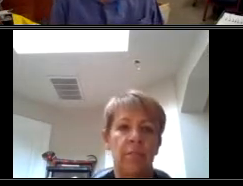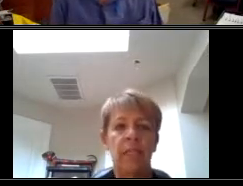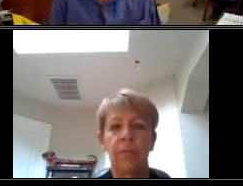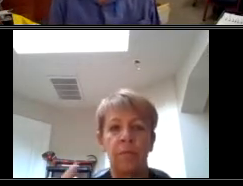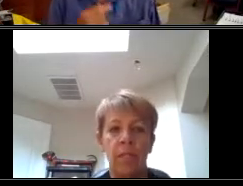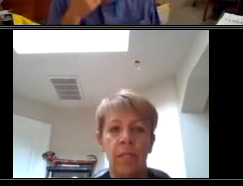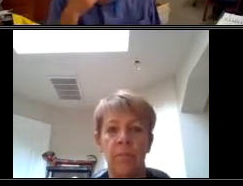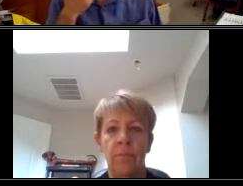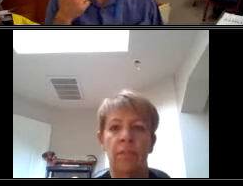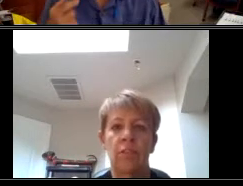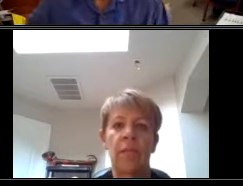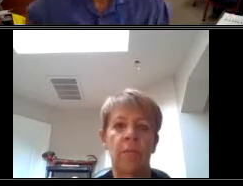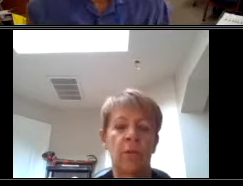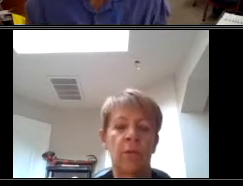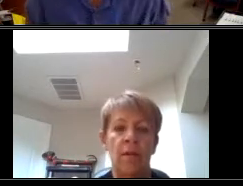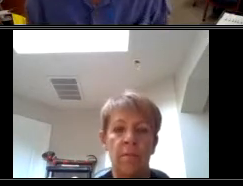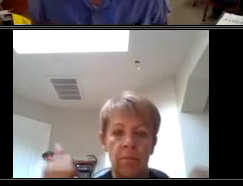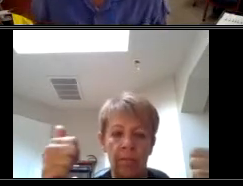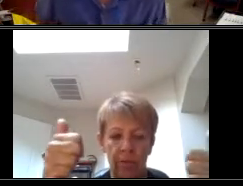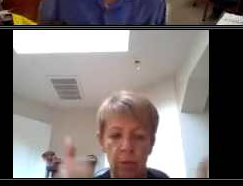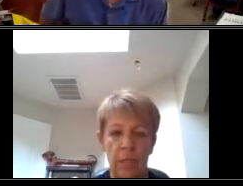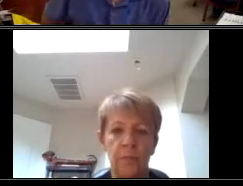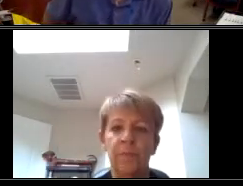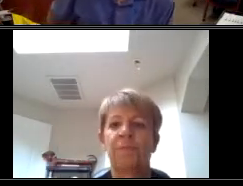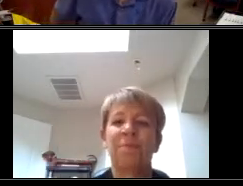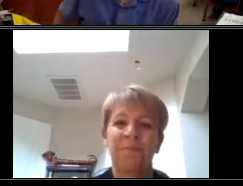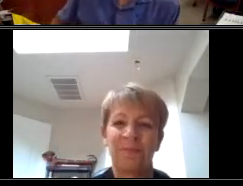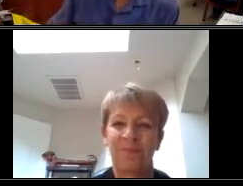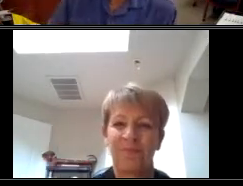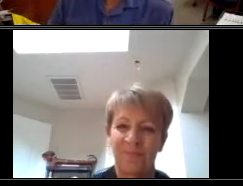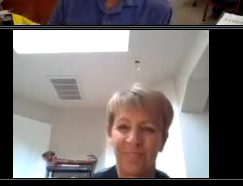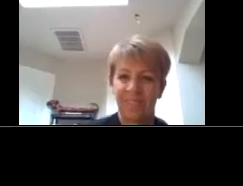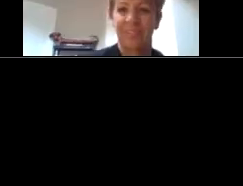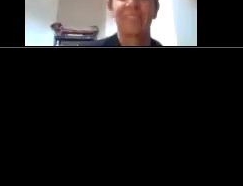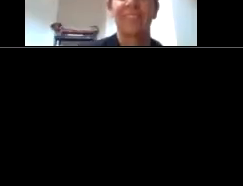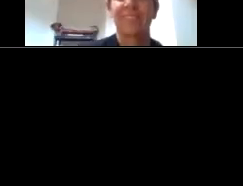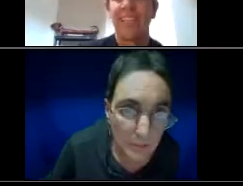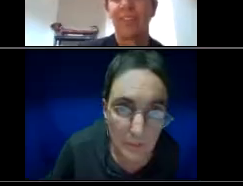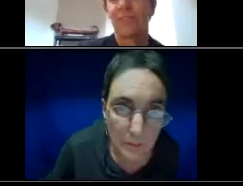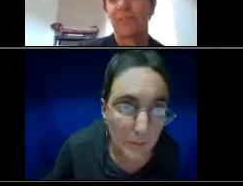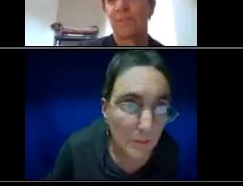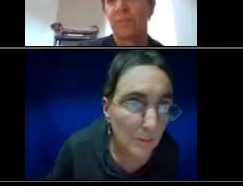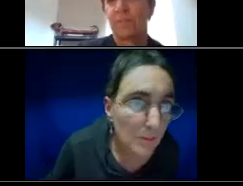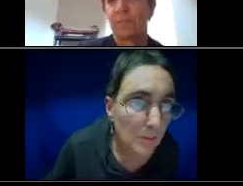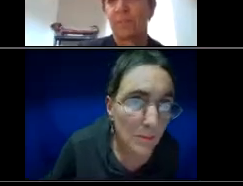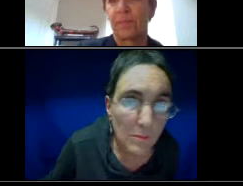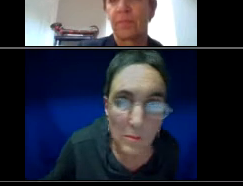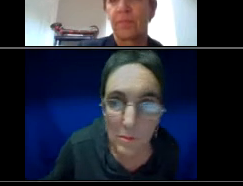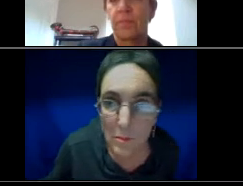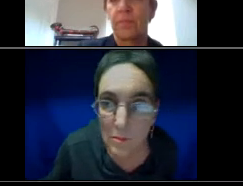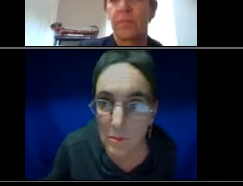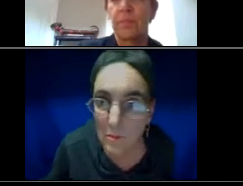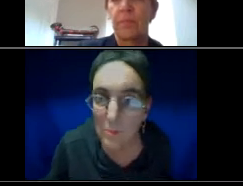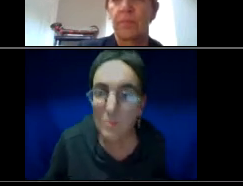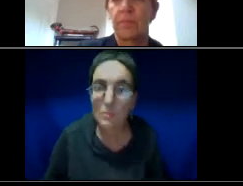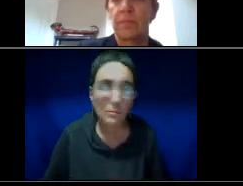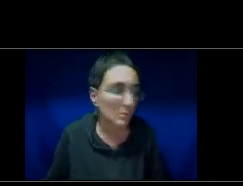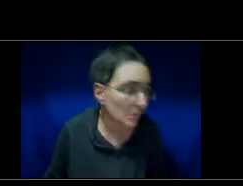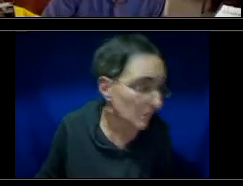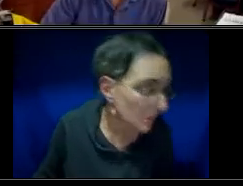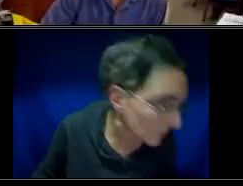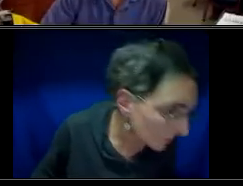this is the pilot program and there's many more to come, I'm all for it. Great. Thank you for that. Okay,